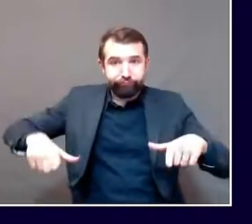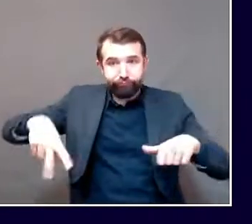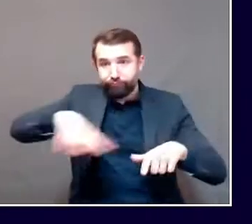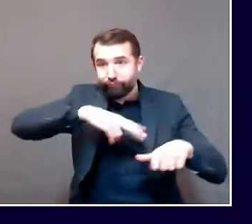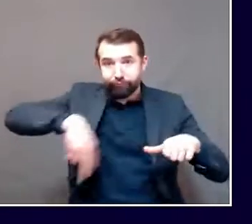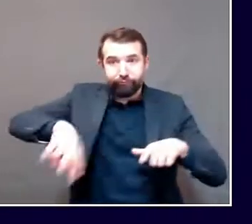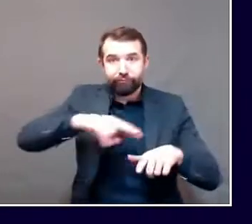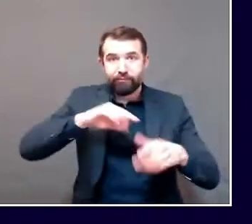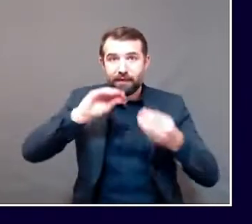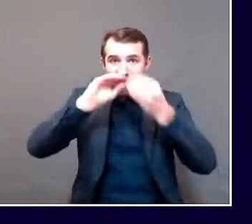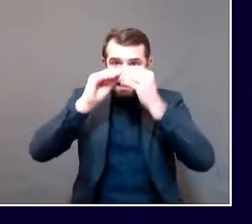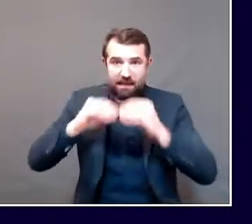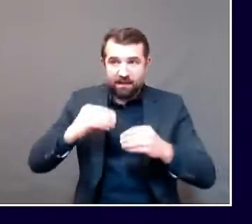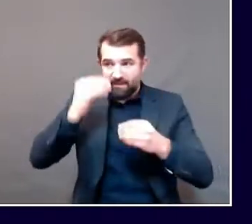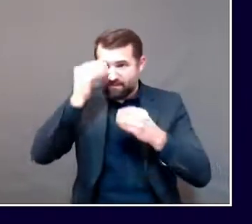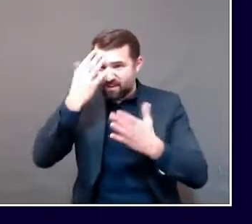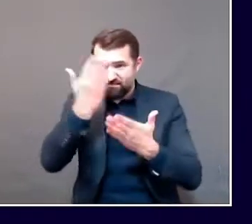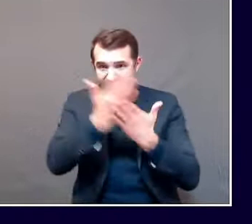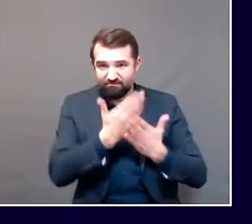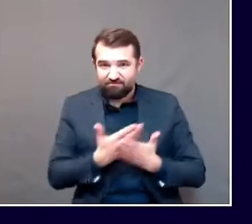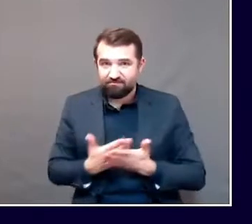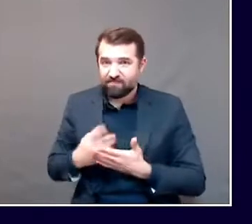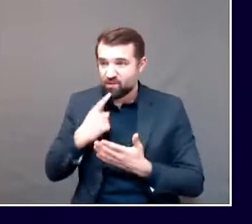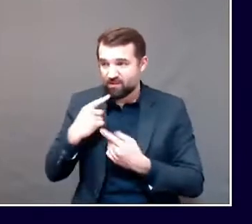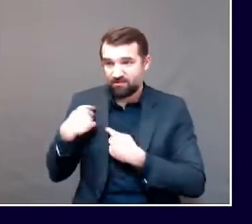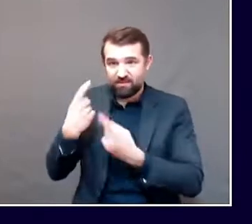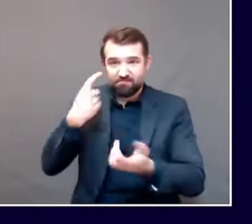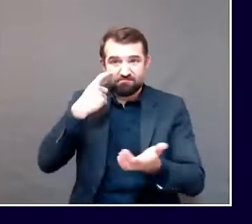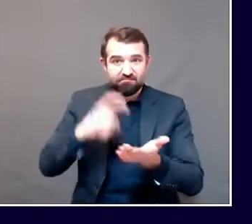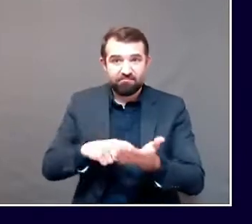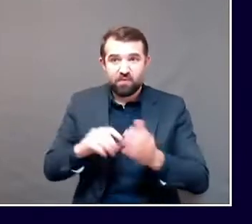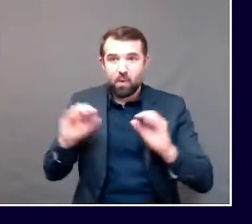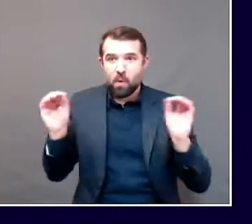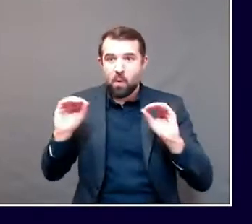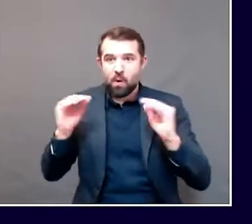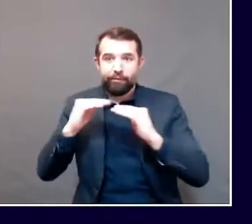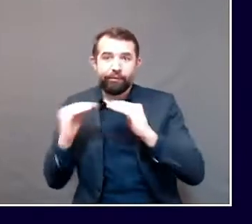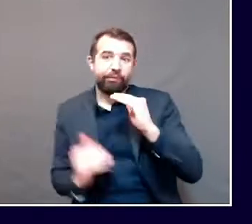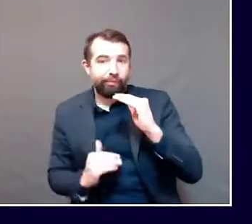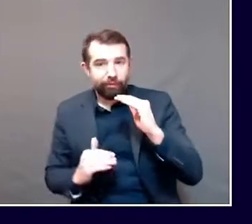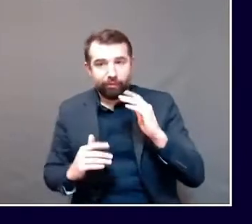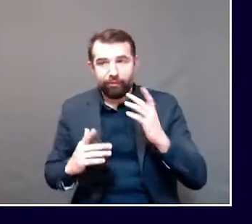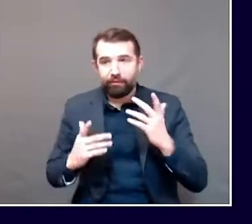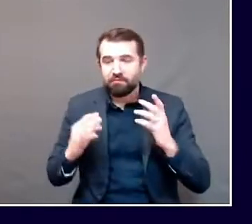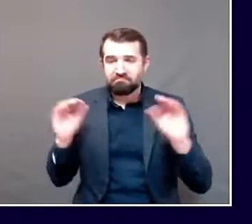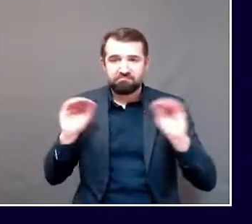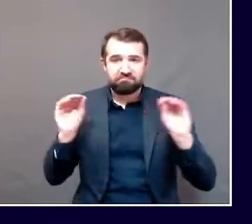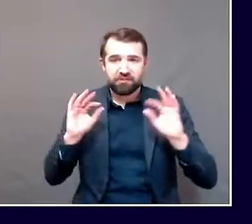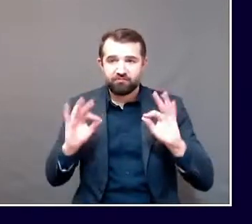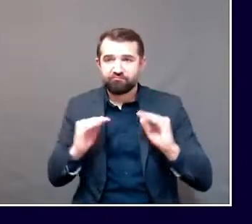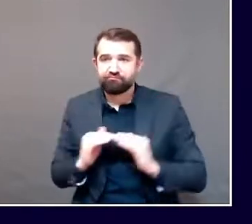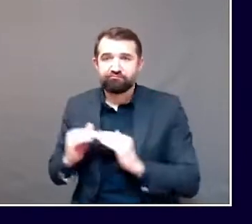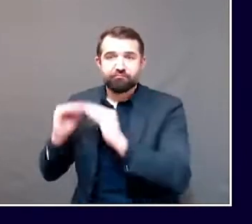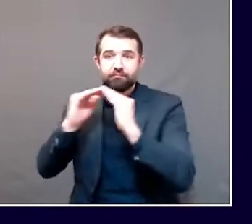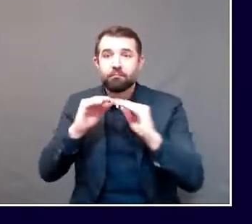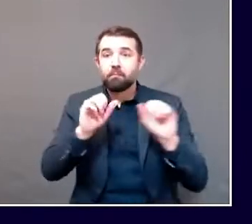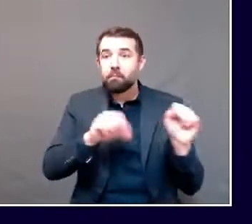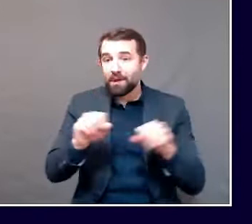Evan, we haven't seen any disparities of that nature emerge. It's possible that they will, and we are on the lookout for